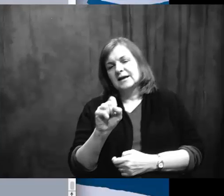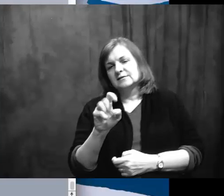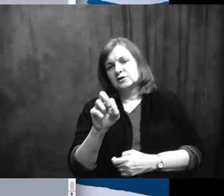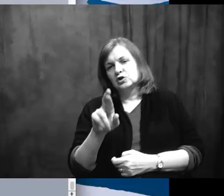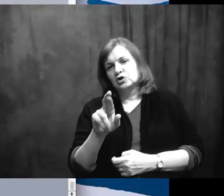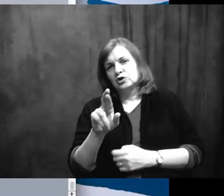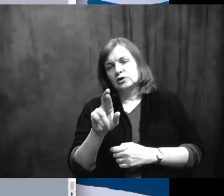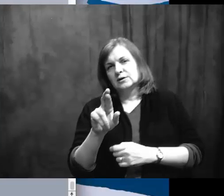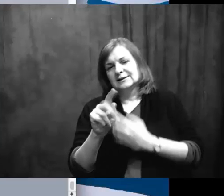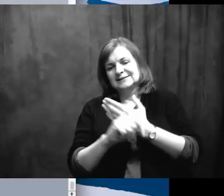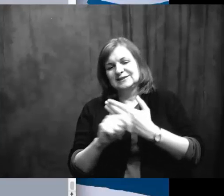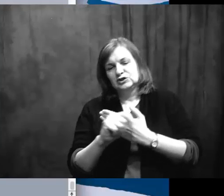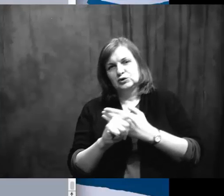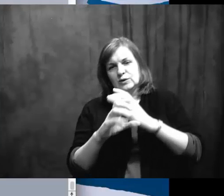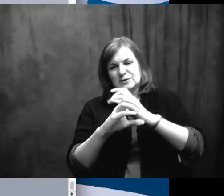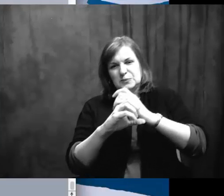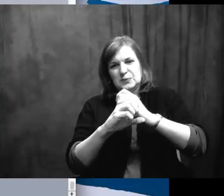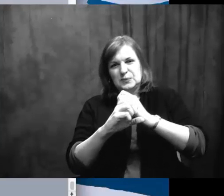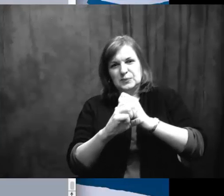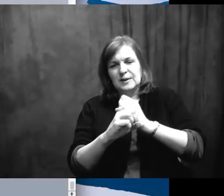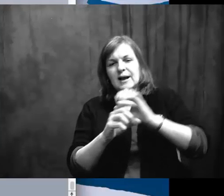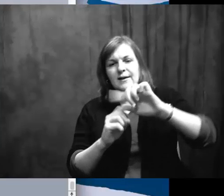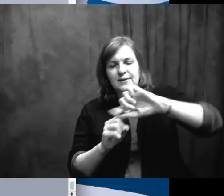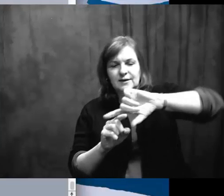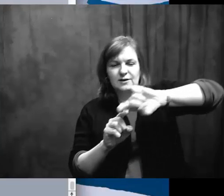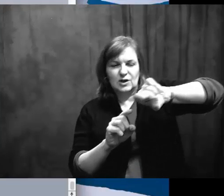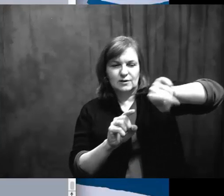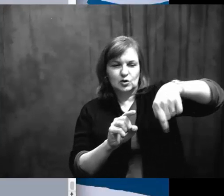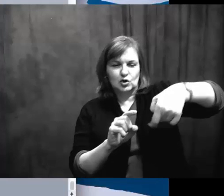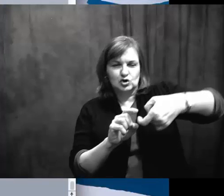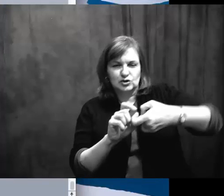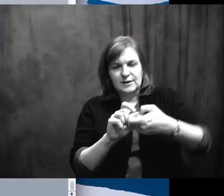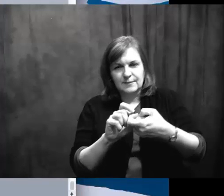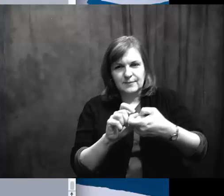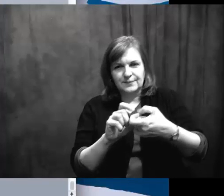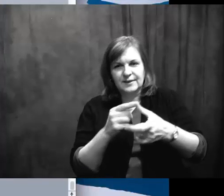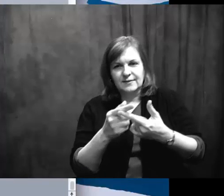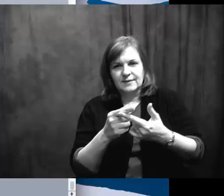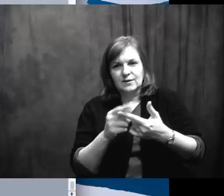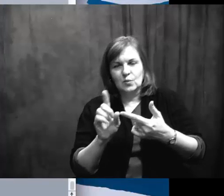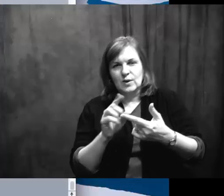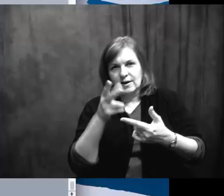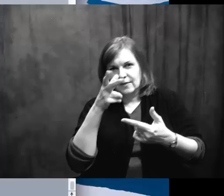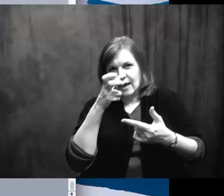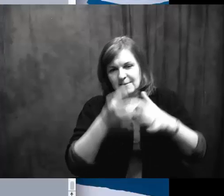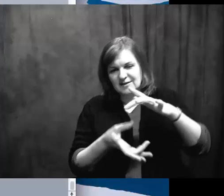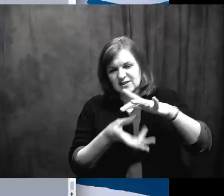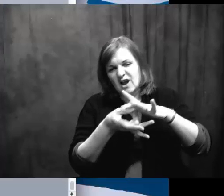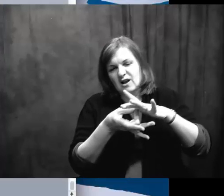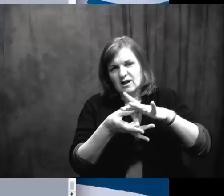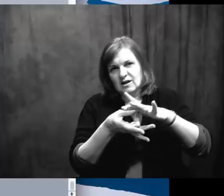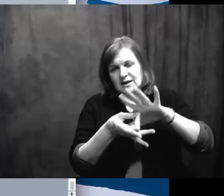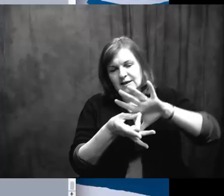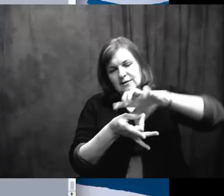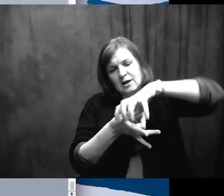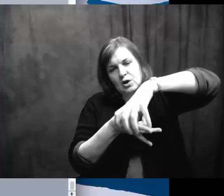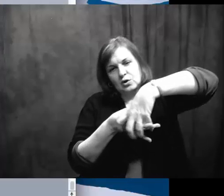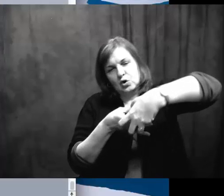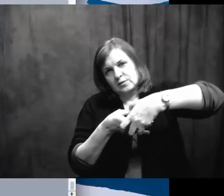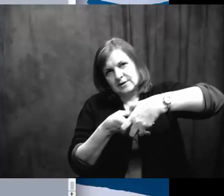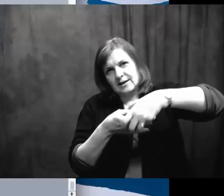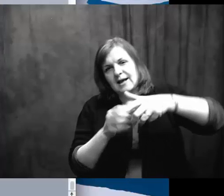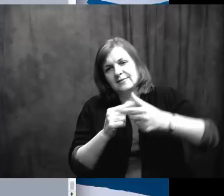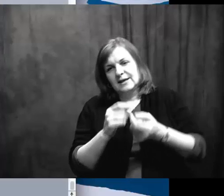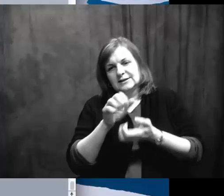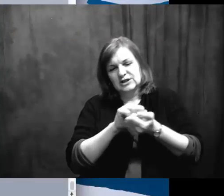tissue structure, and it will actually curl up where this ant has become stuck to the surface. It will curl up